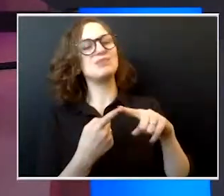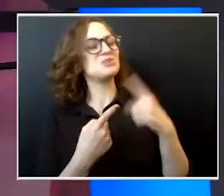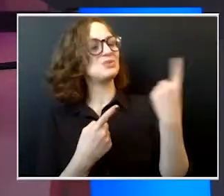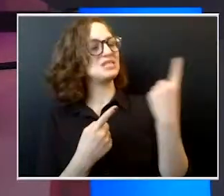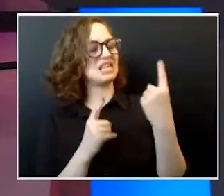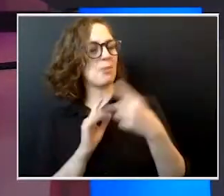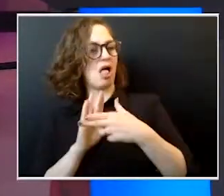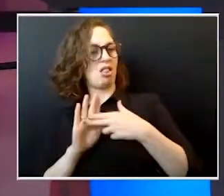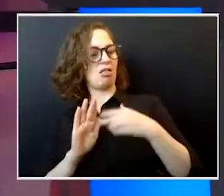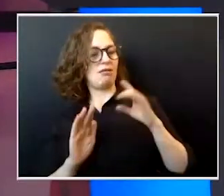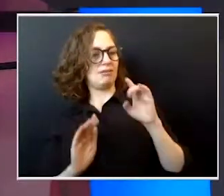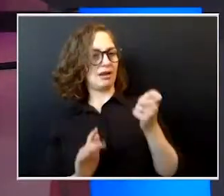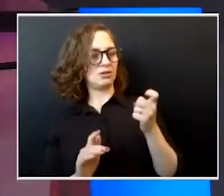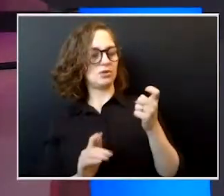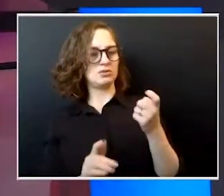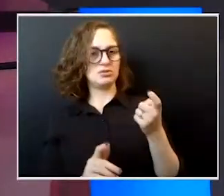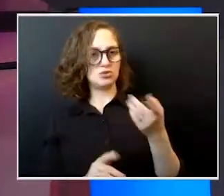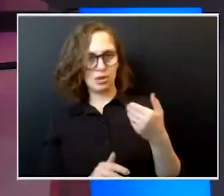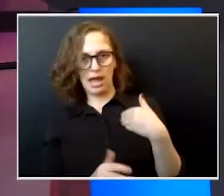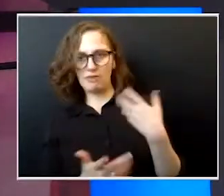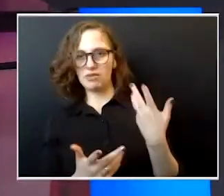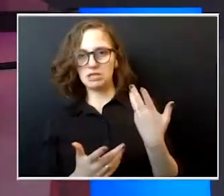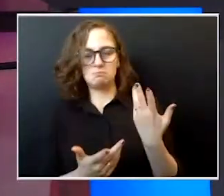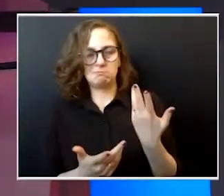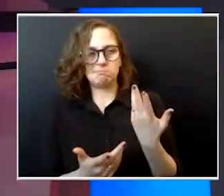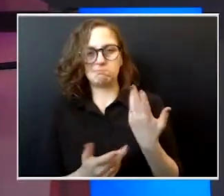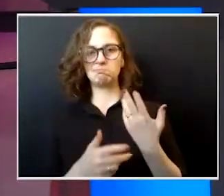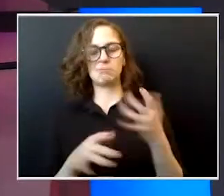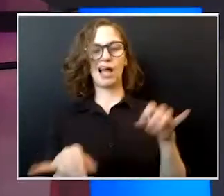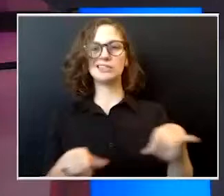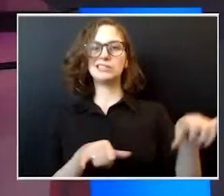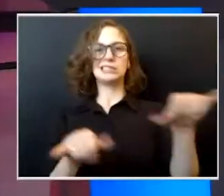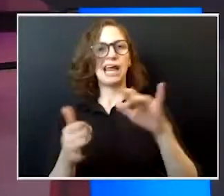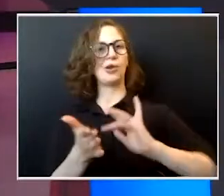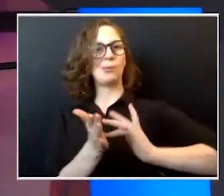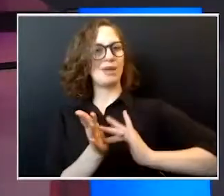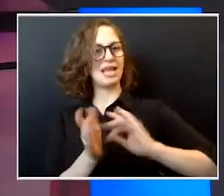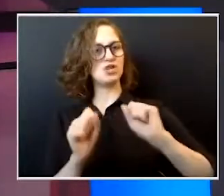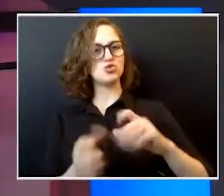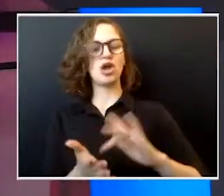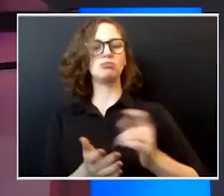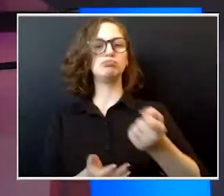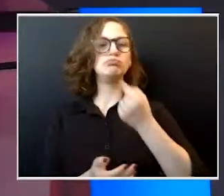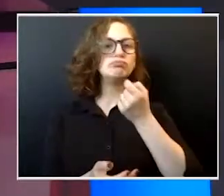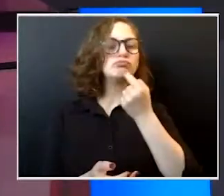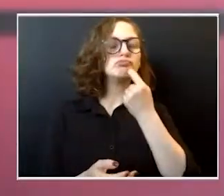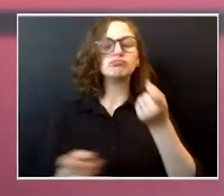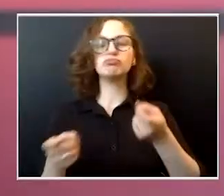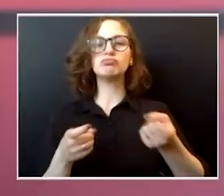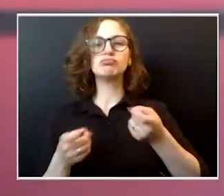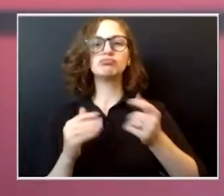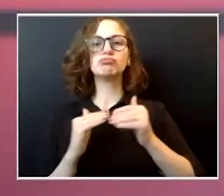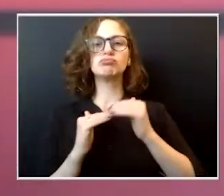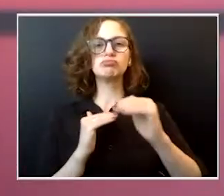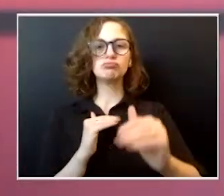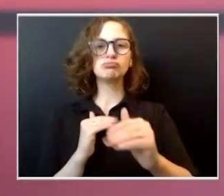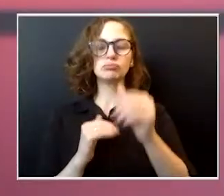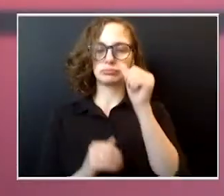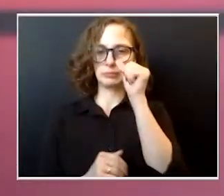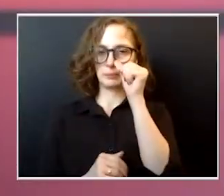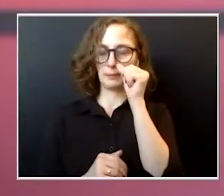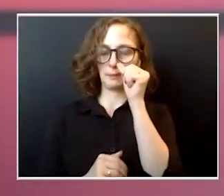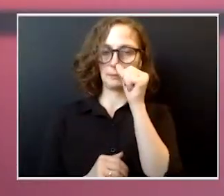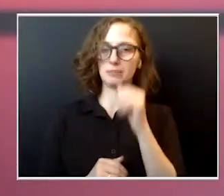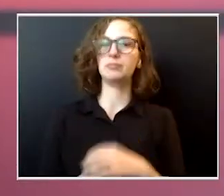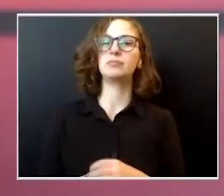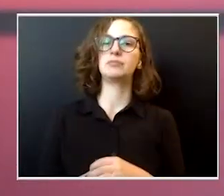medication, Dr. Muehlbach, you can take to keep it under control? Well, so the bicuspid valves have kind